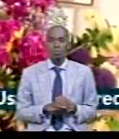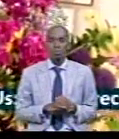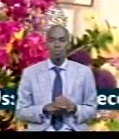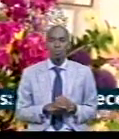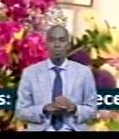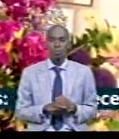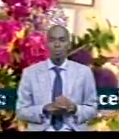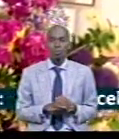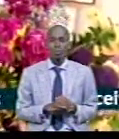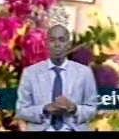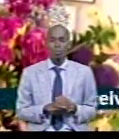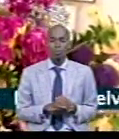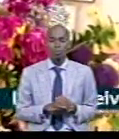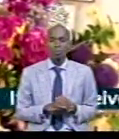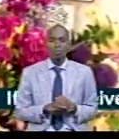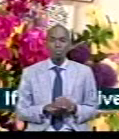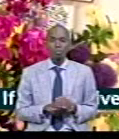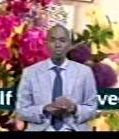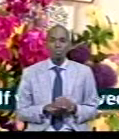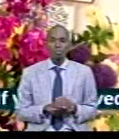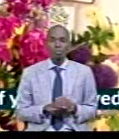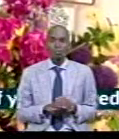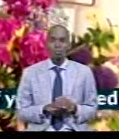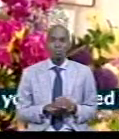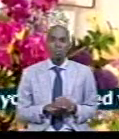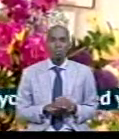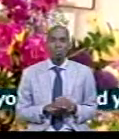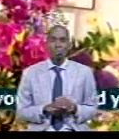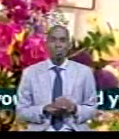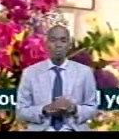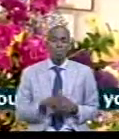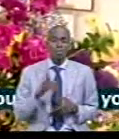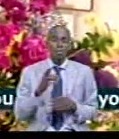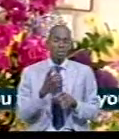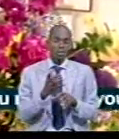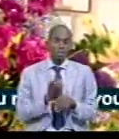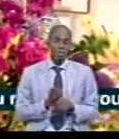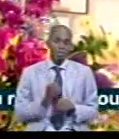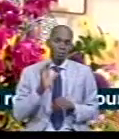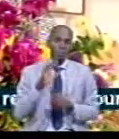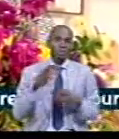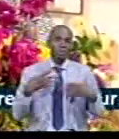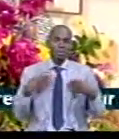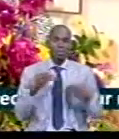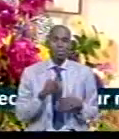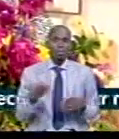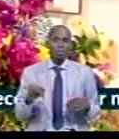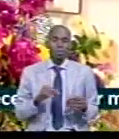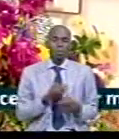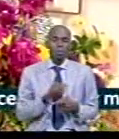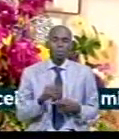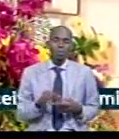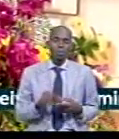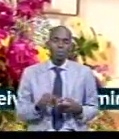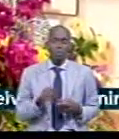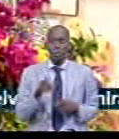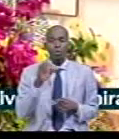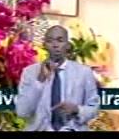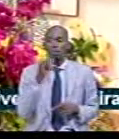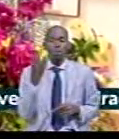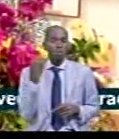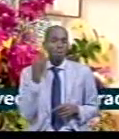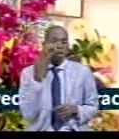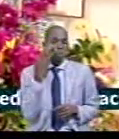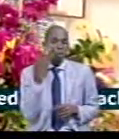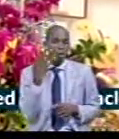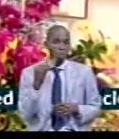During that crusade, I received my healing, but I was not aware of it until after